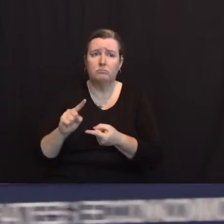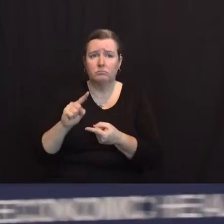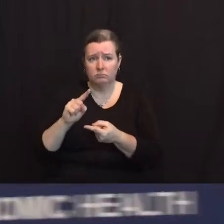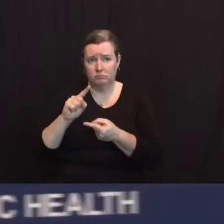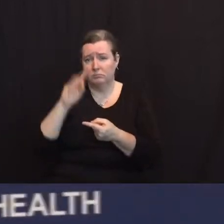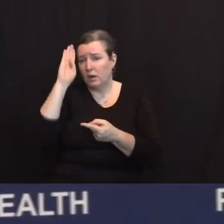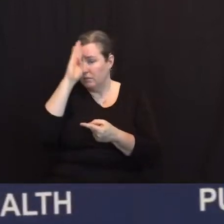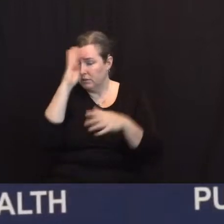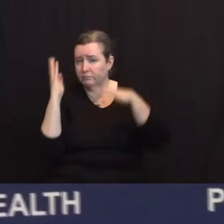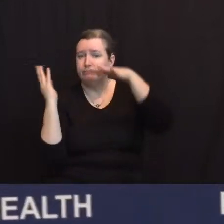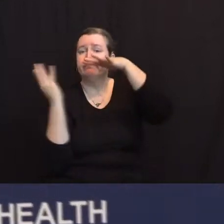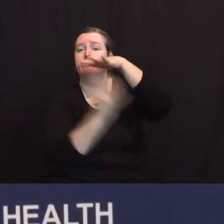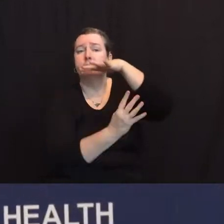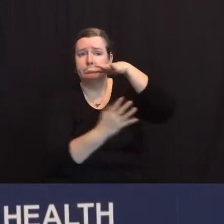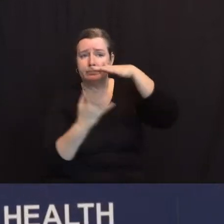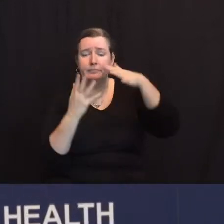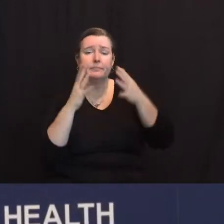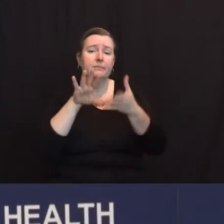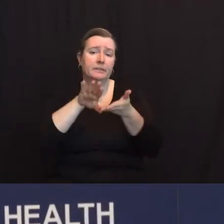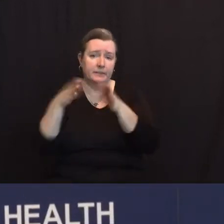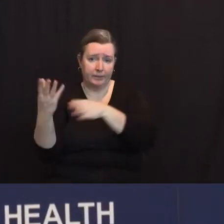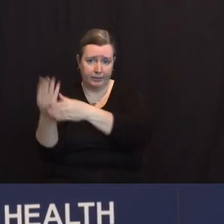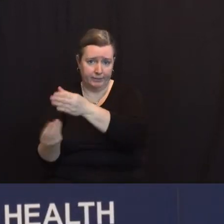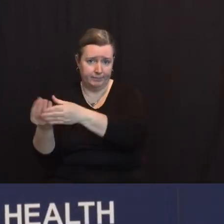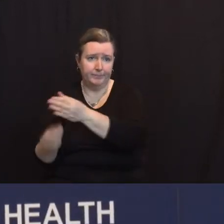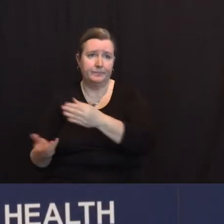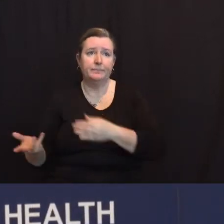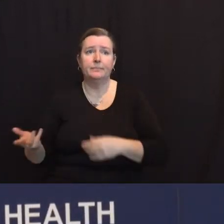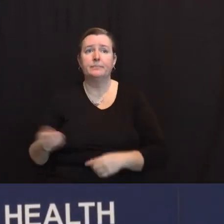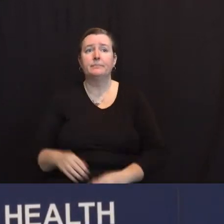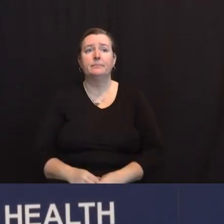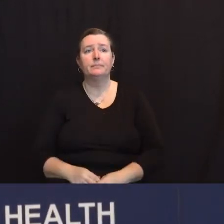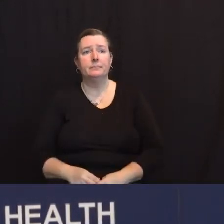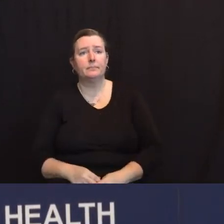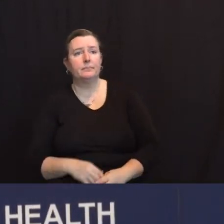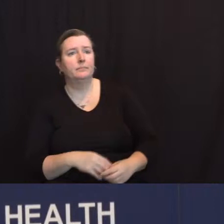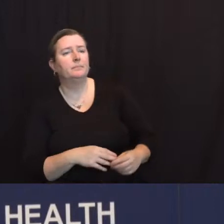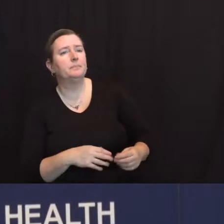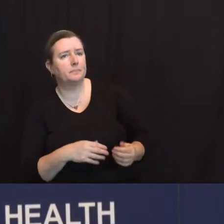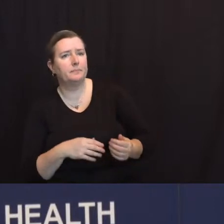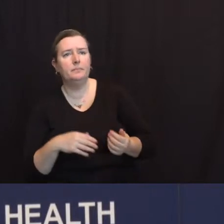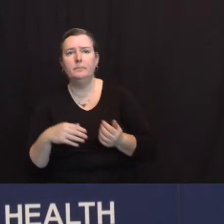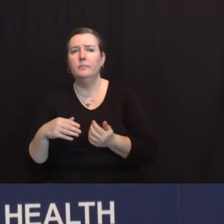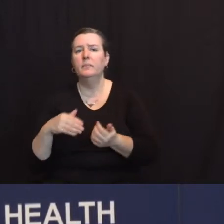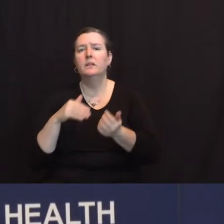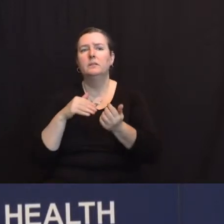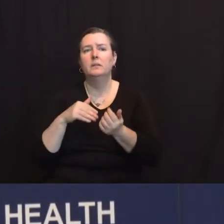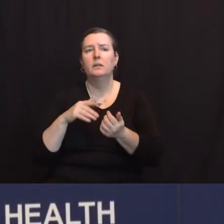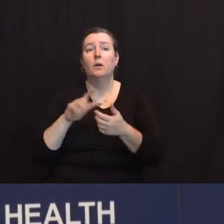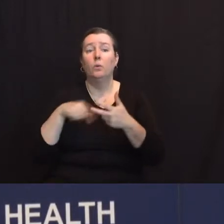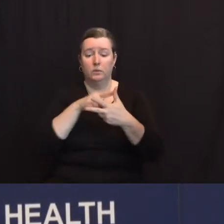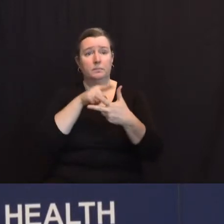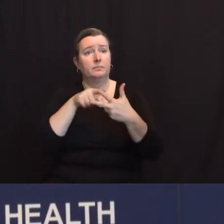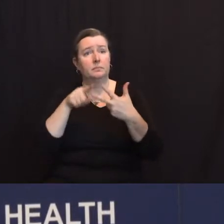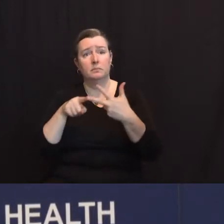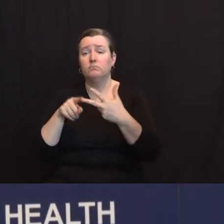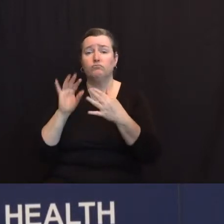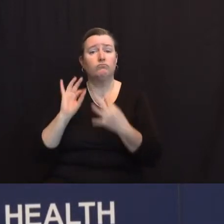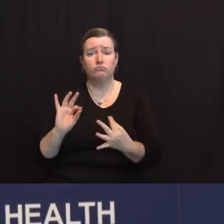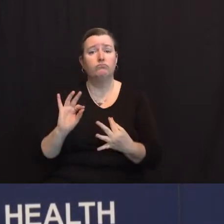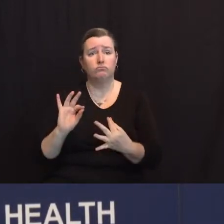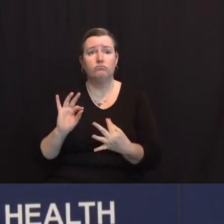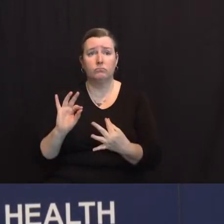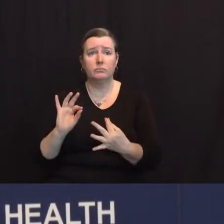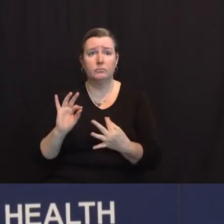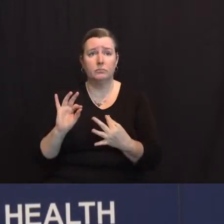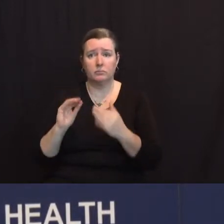Yes, all 3 are comparable when you're looking at an outcome of preventing severe disease as measured